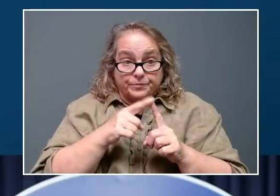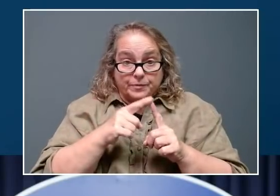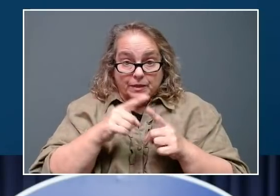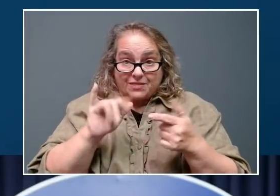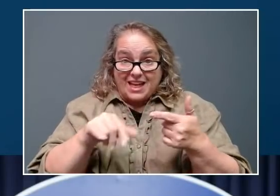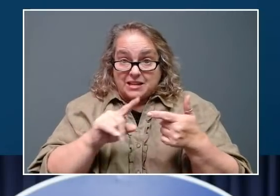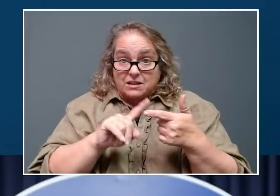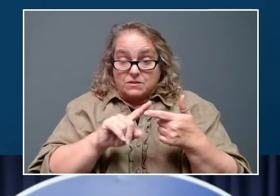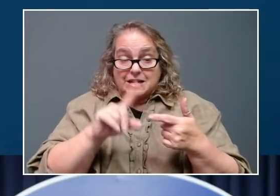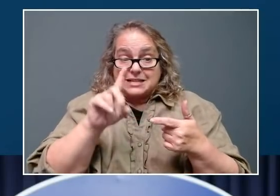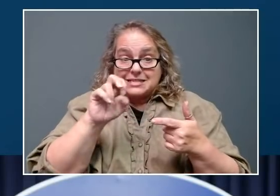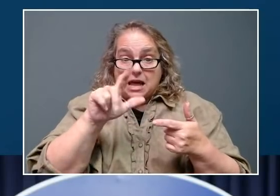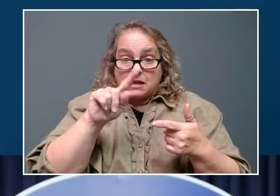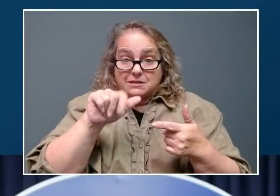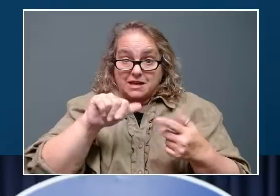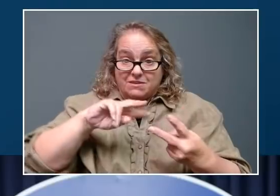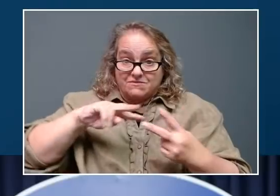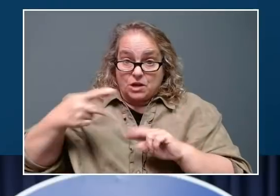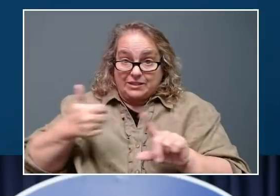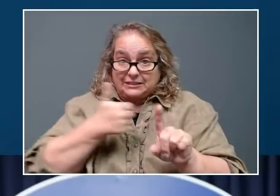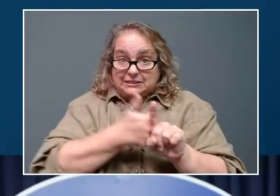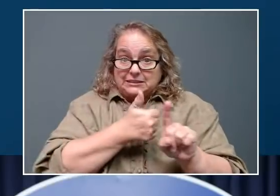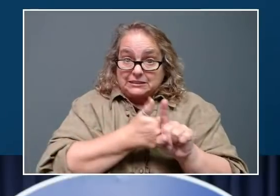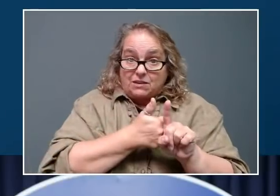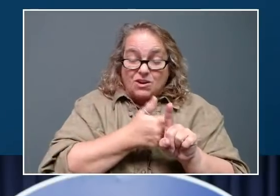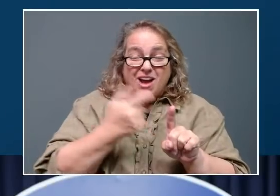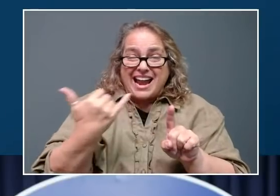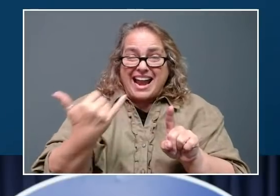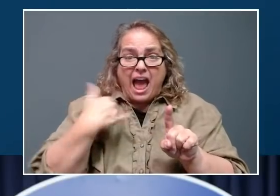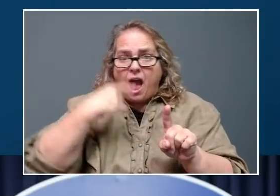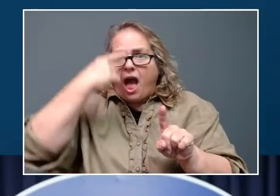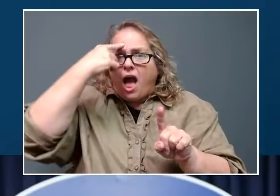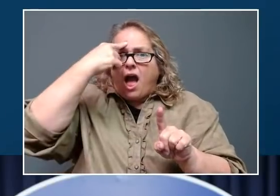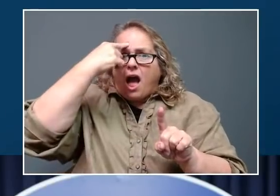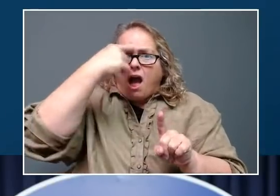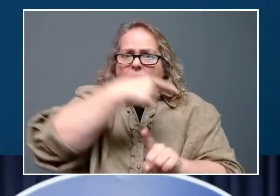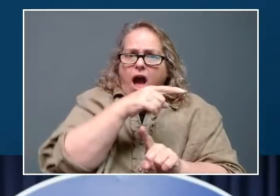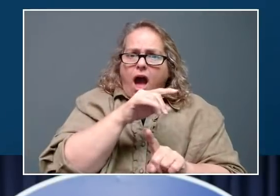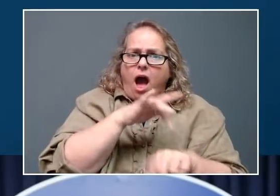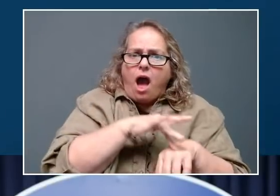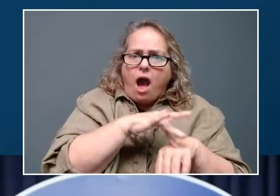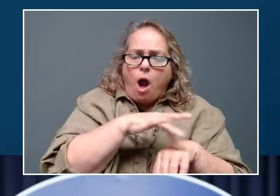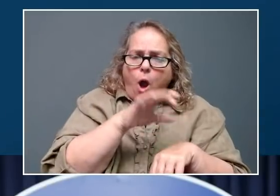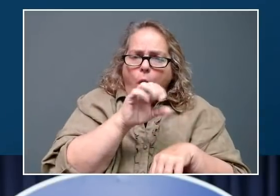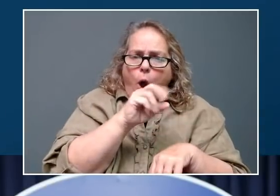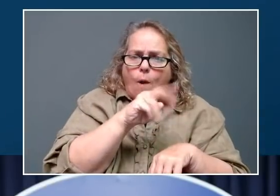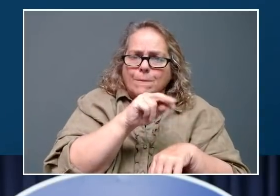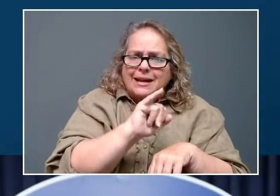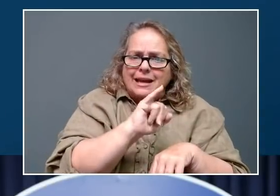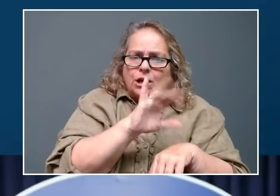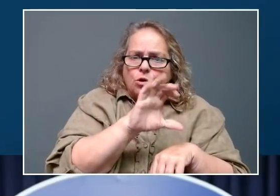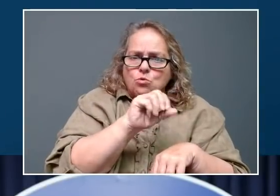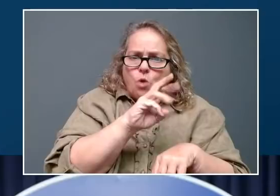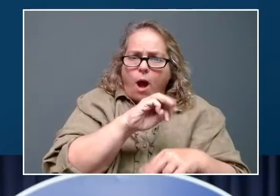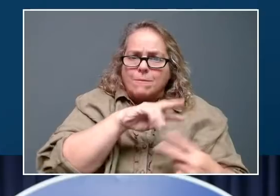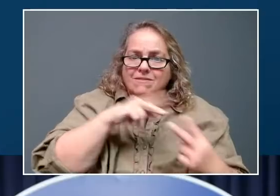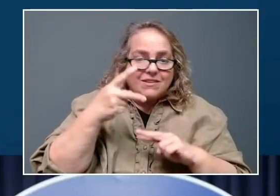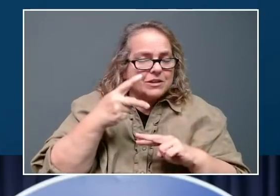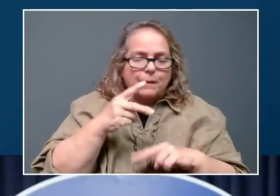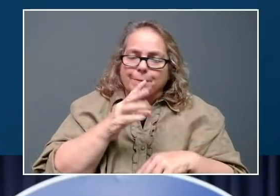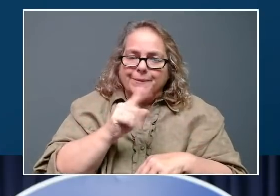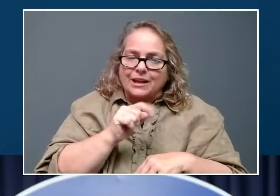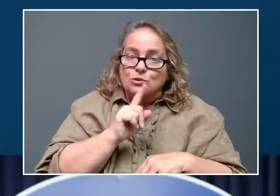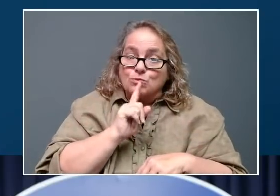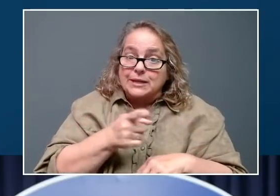about Omicron, but Delta is the most contagious, deadliest version that we have seen to